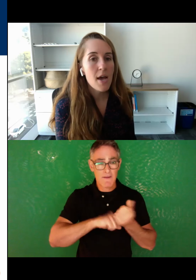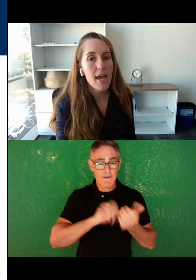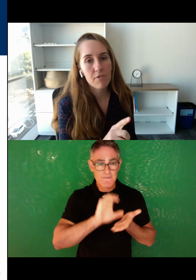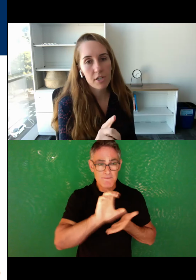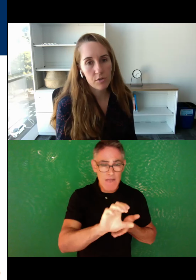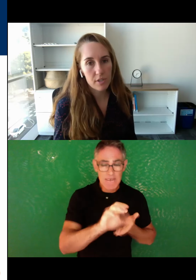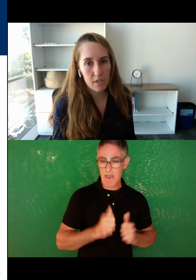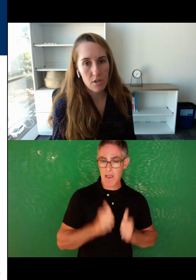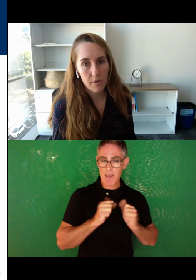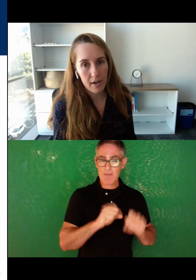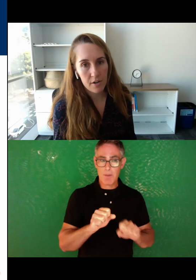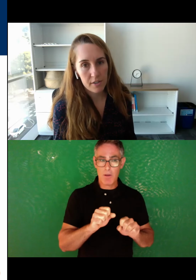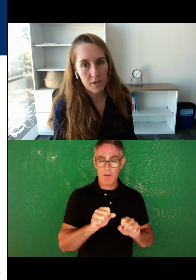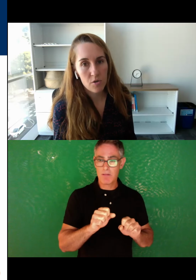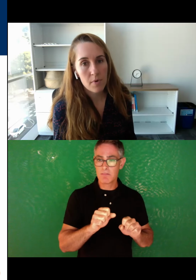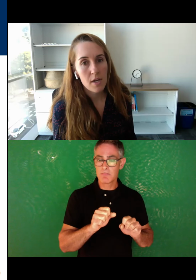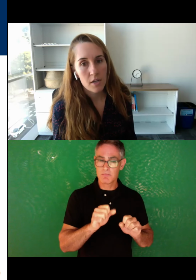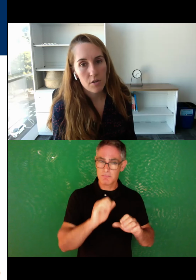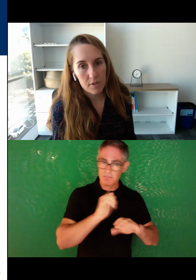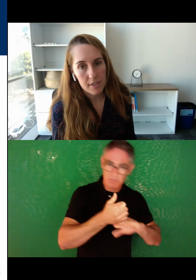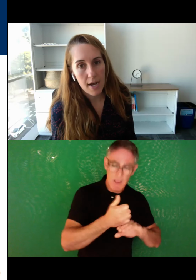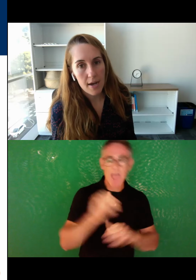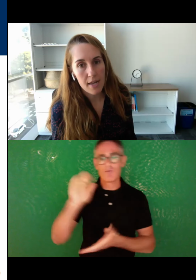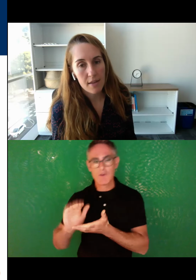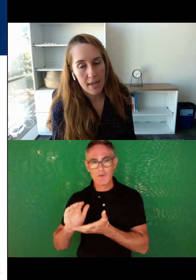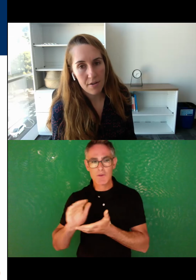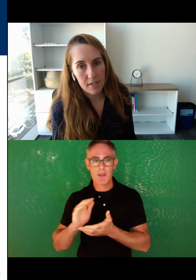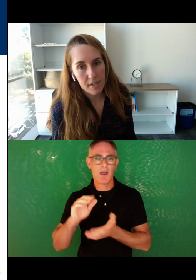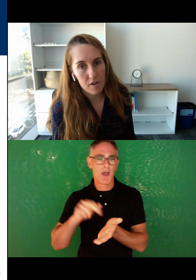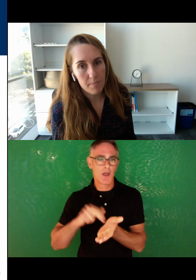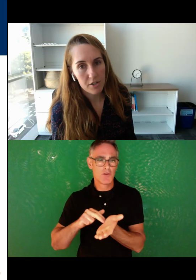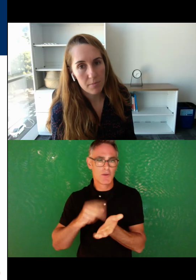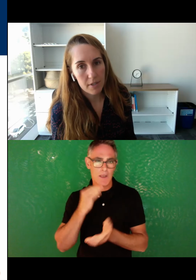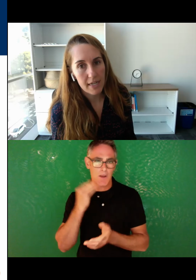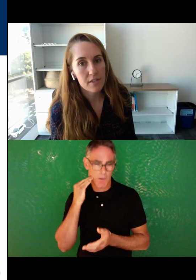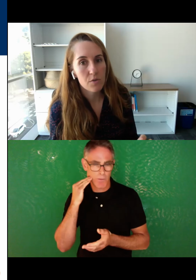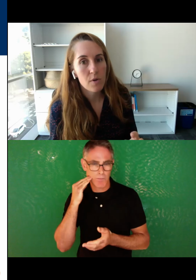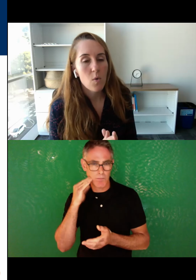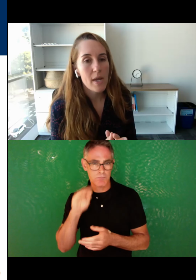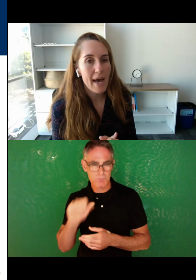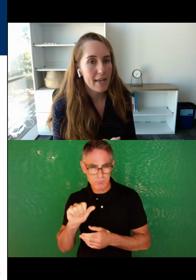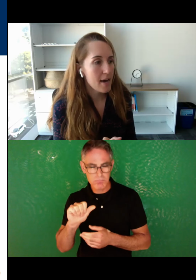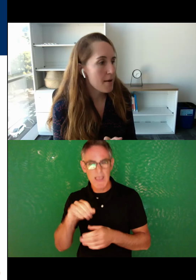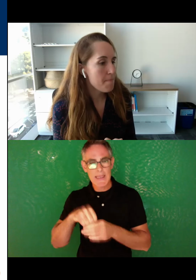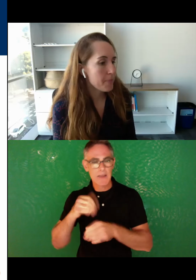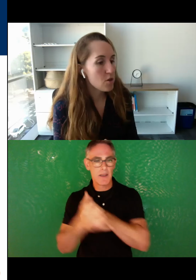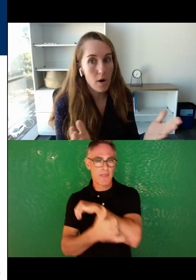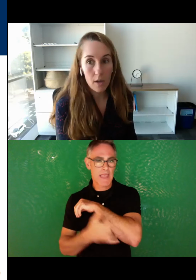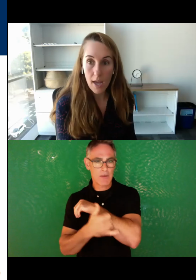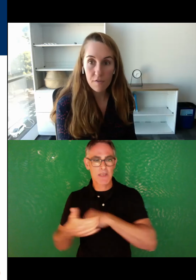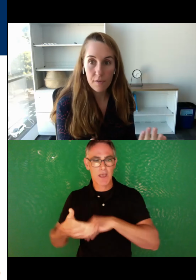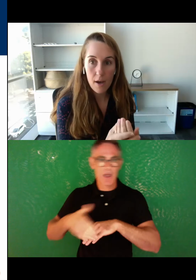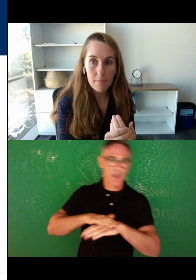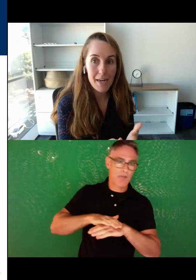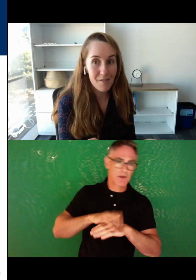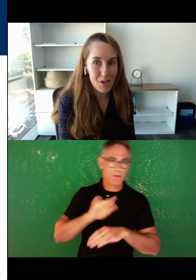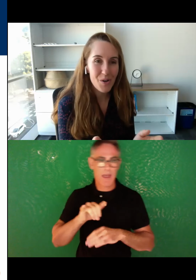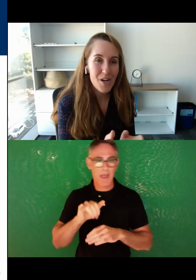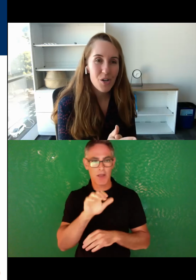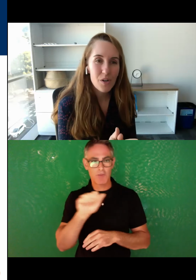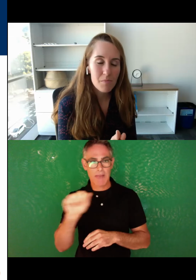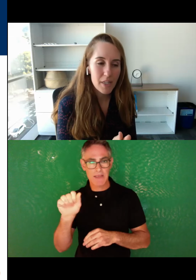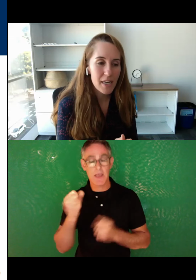and reduced low care nursing home use in the counties covered by AAA. So we, you all have, many